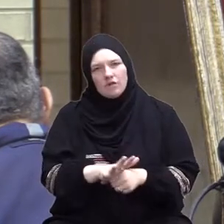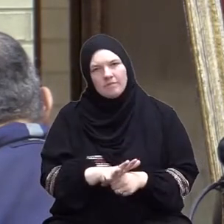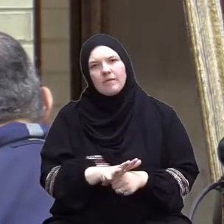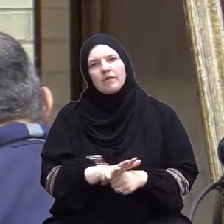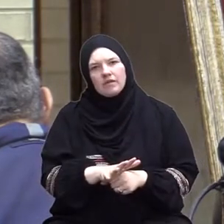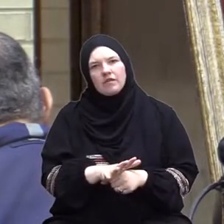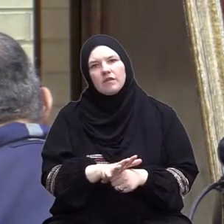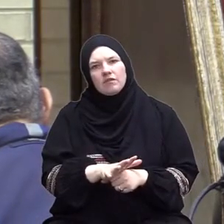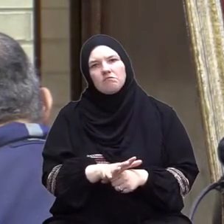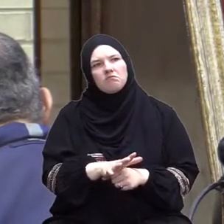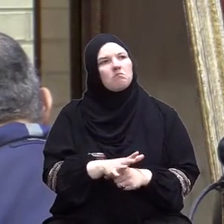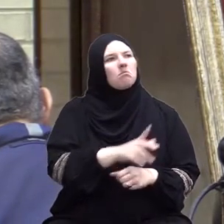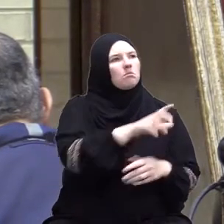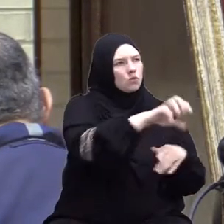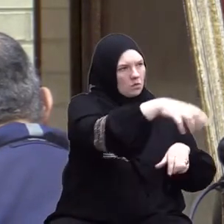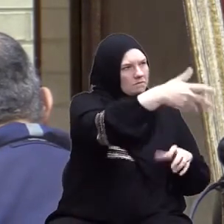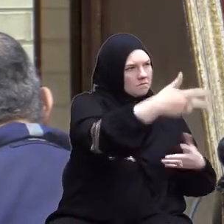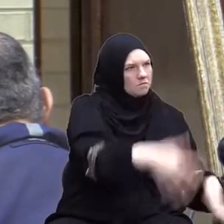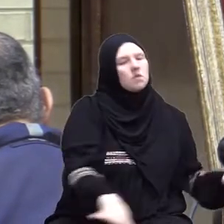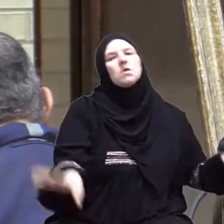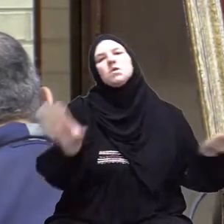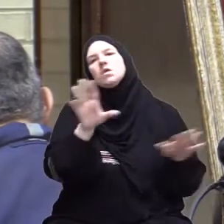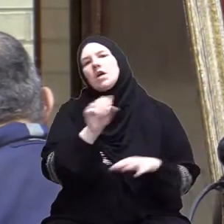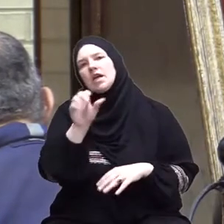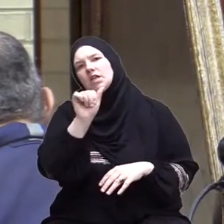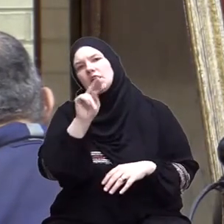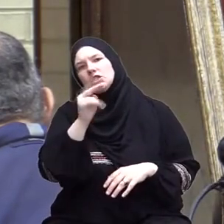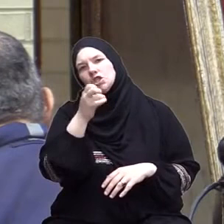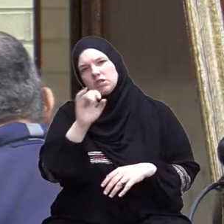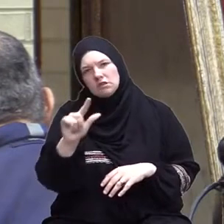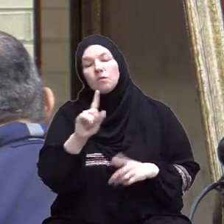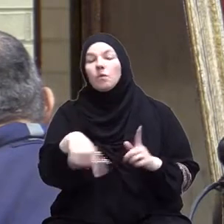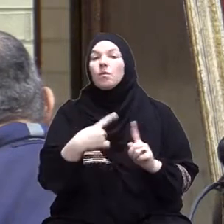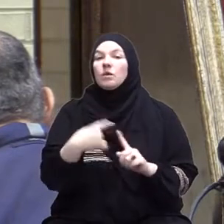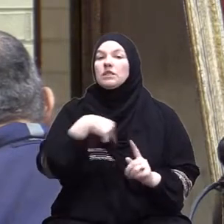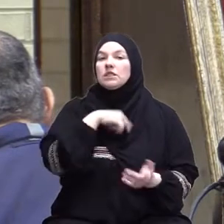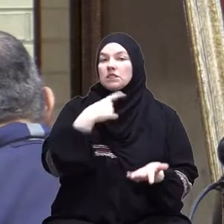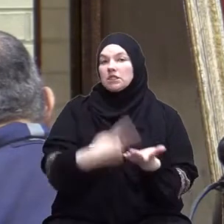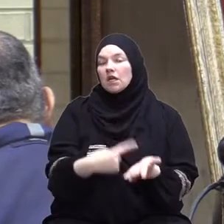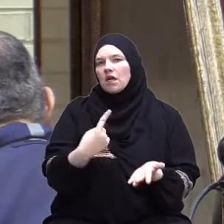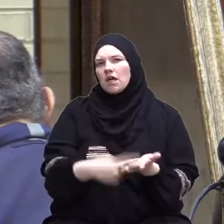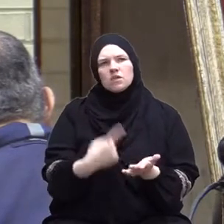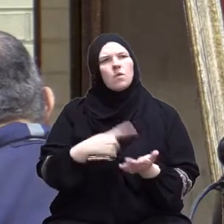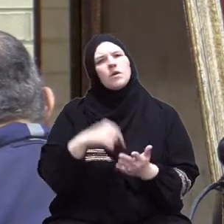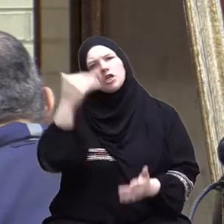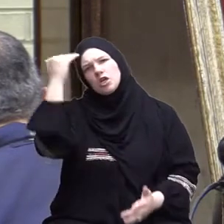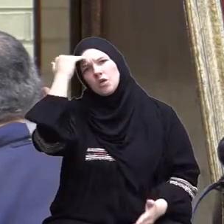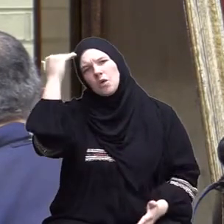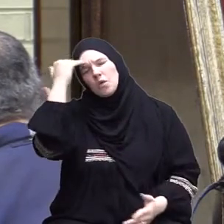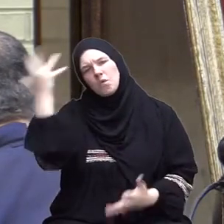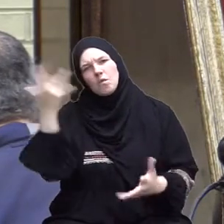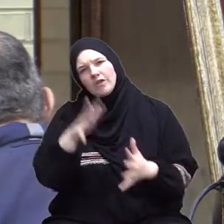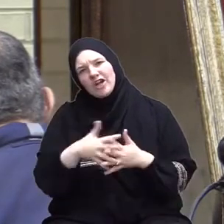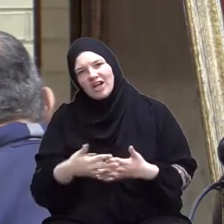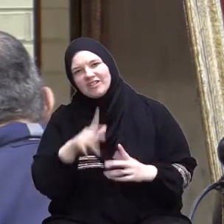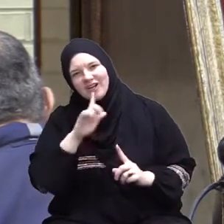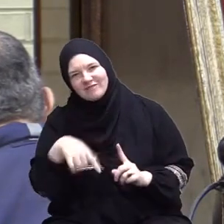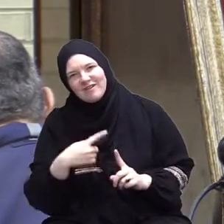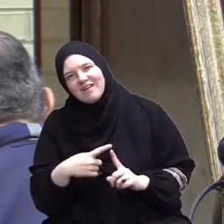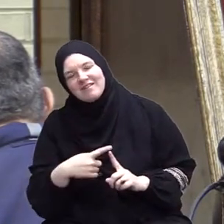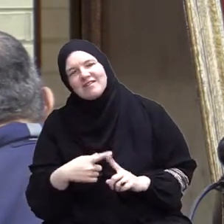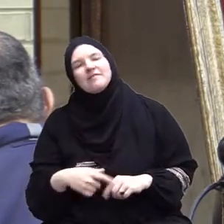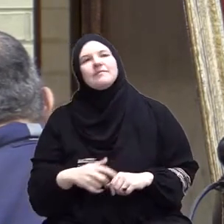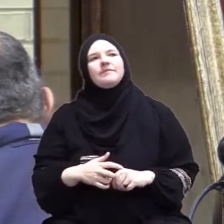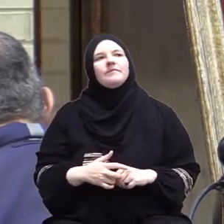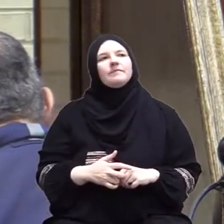the books that came before. So that when we discuss, at least we are aware of what the Quran is referring to. Where